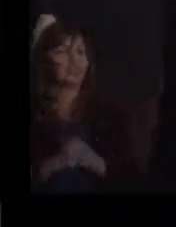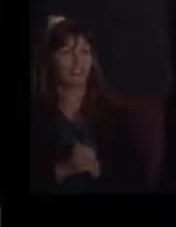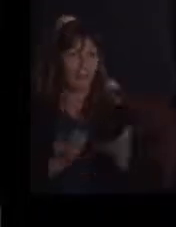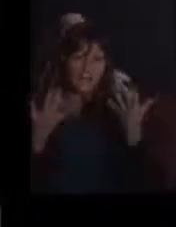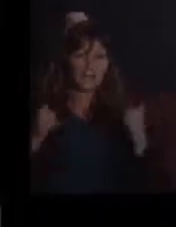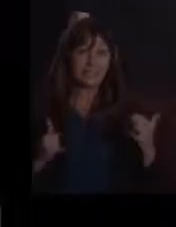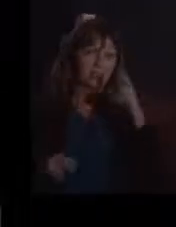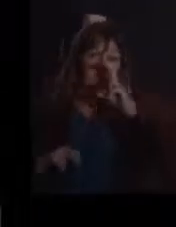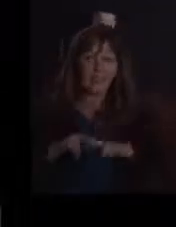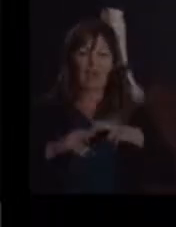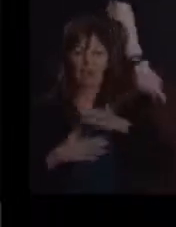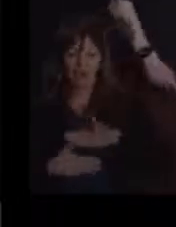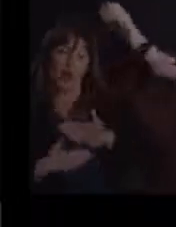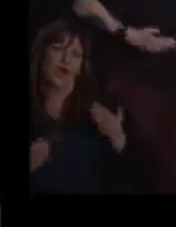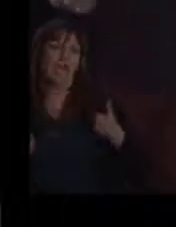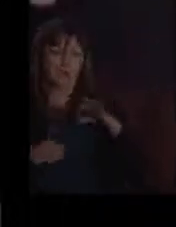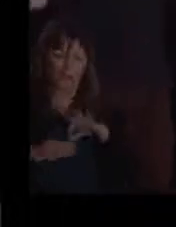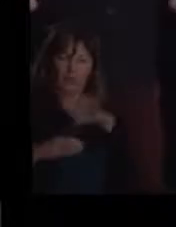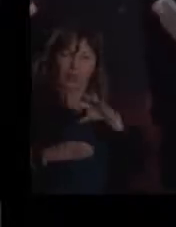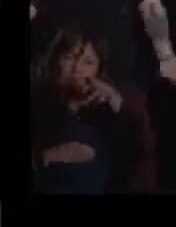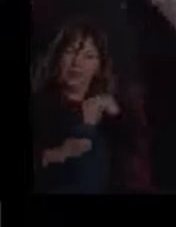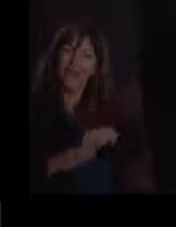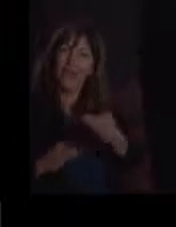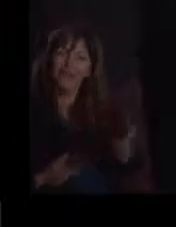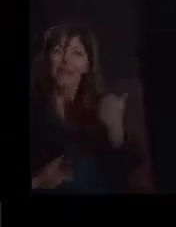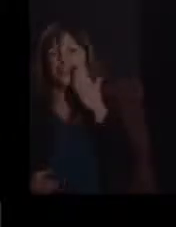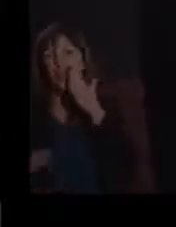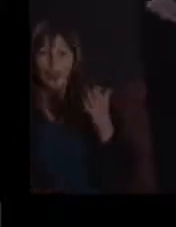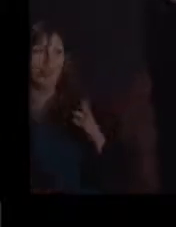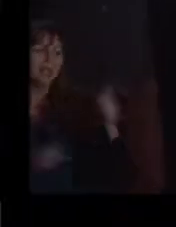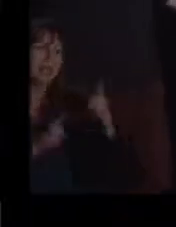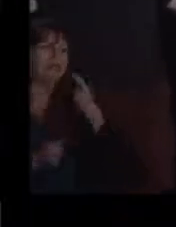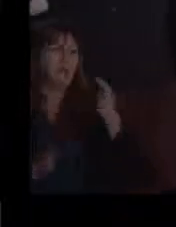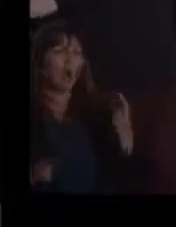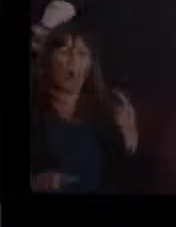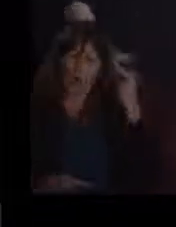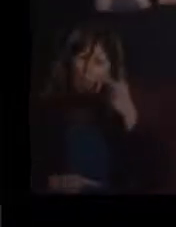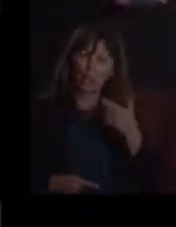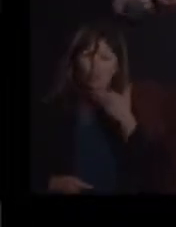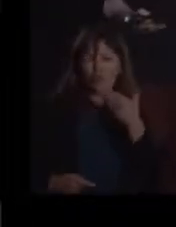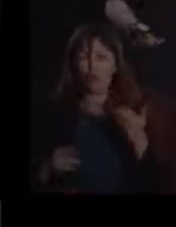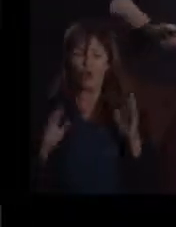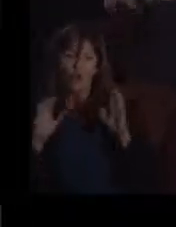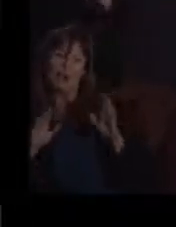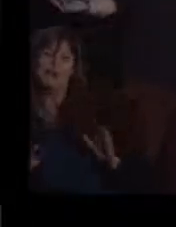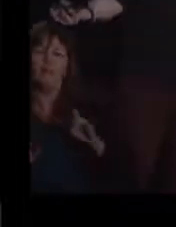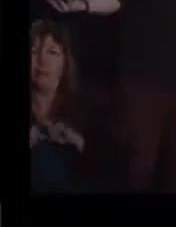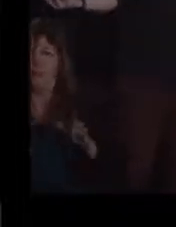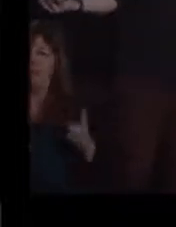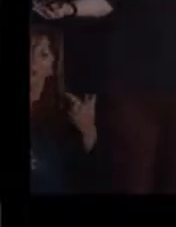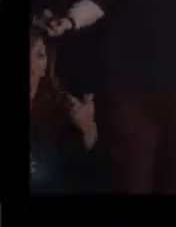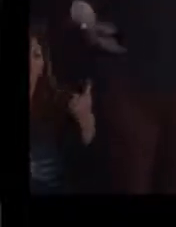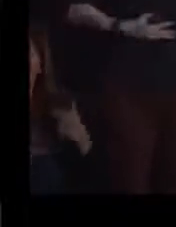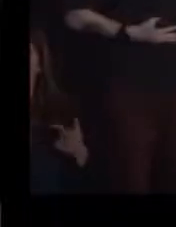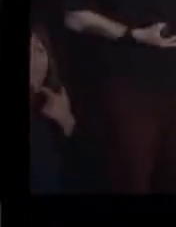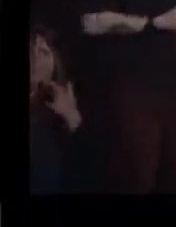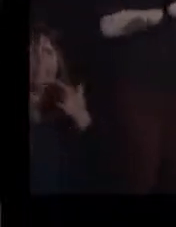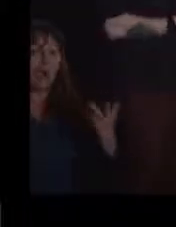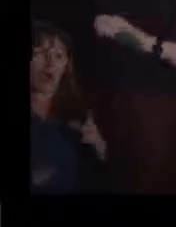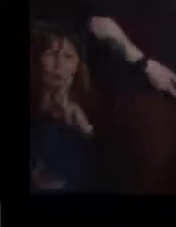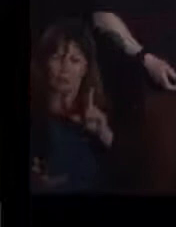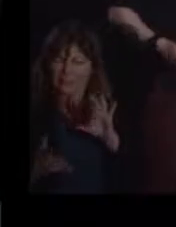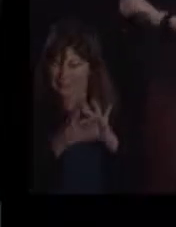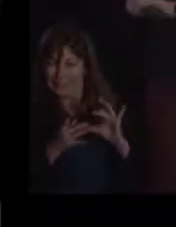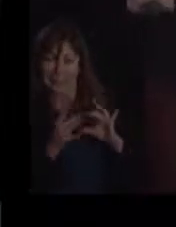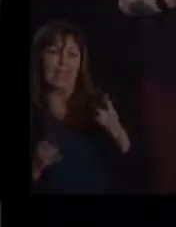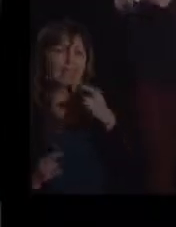get that sense of spirit. You can't really see it here, but all the compliment slips say, you look great. It's like, you can't have a compliment slip and not pay him a compliment. That's just short. What the hell is the point of a compliment slip if you